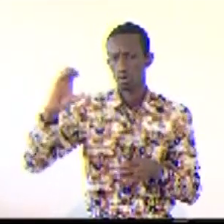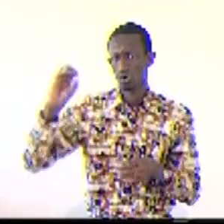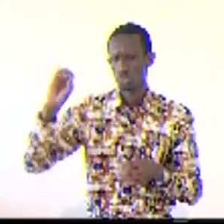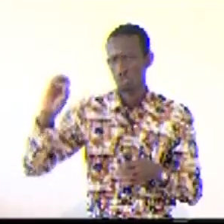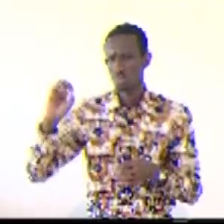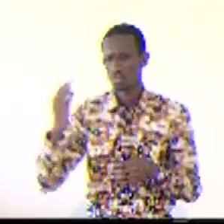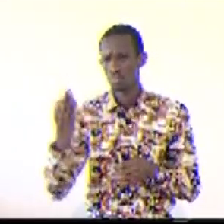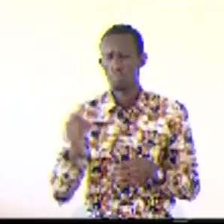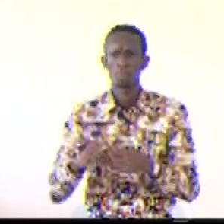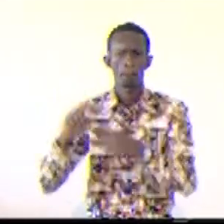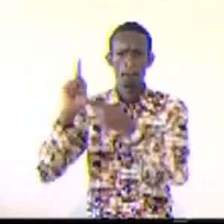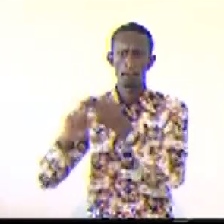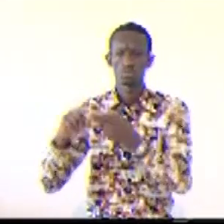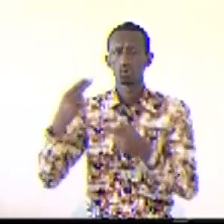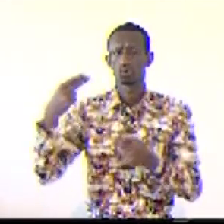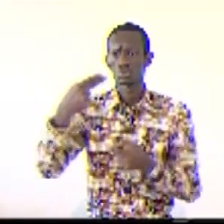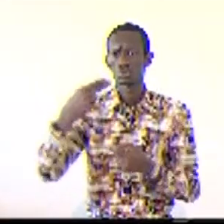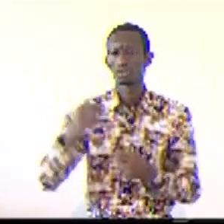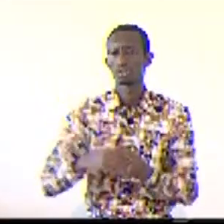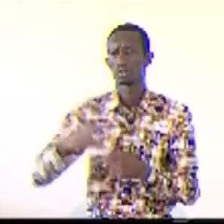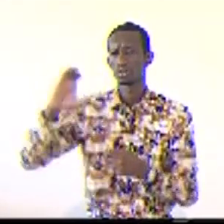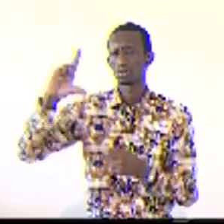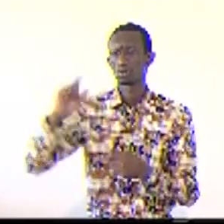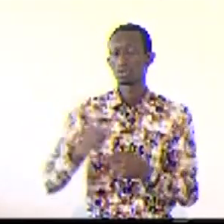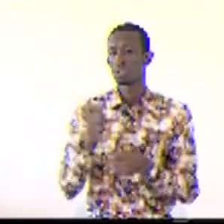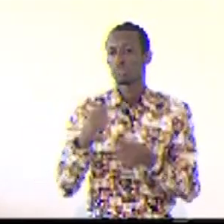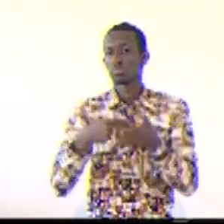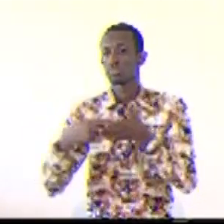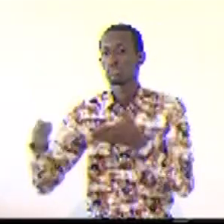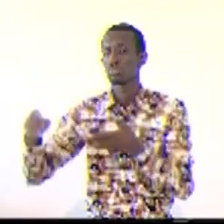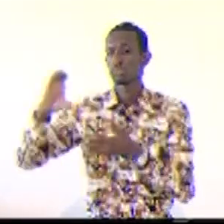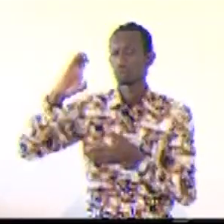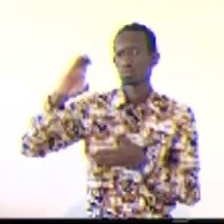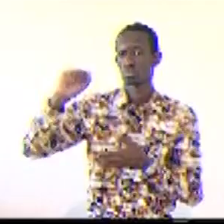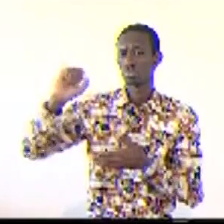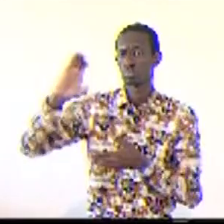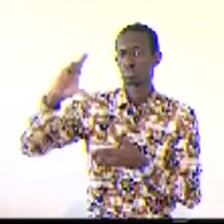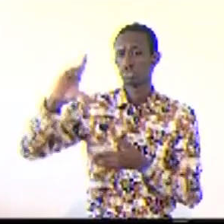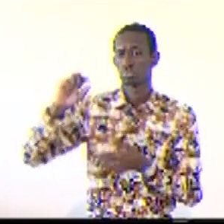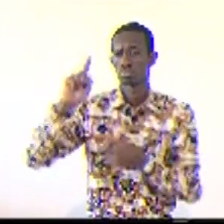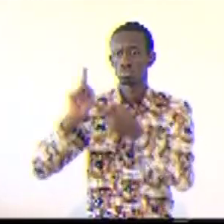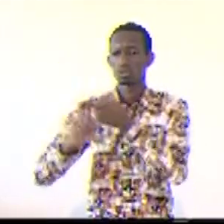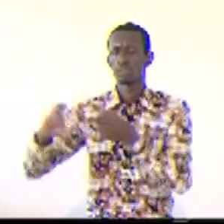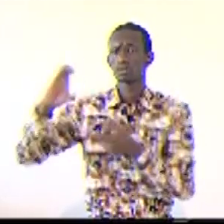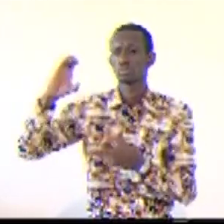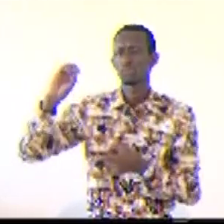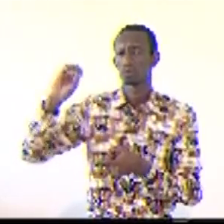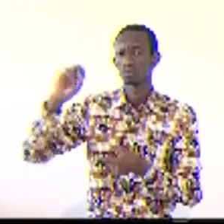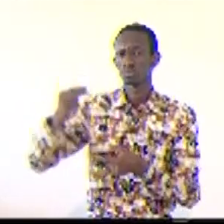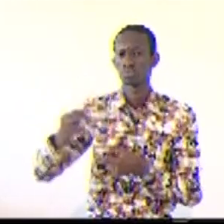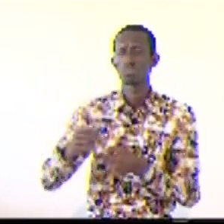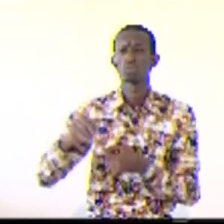acid, this will also give calcium chloride plus carbon dioxide plus water.